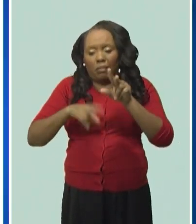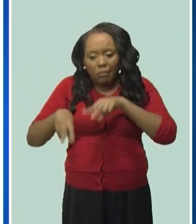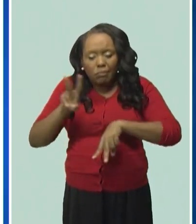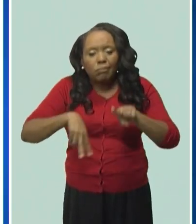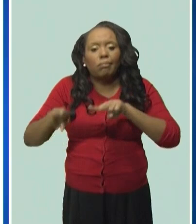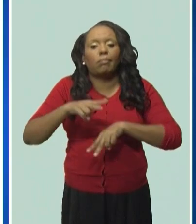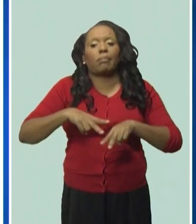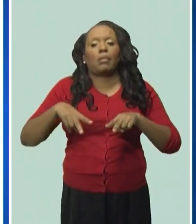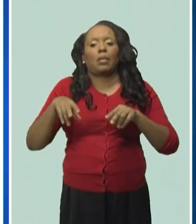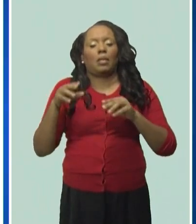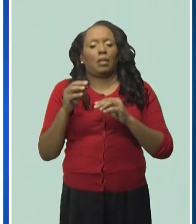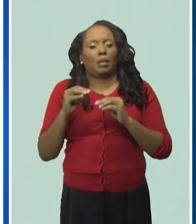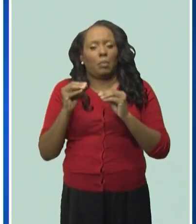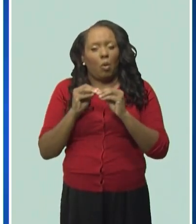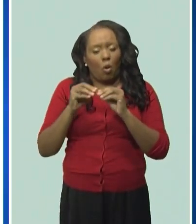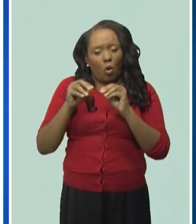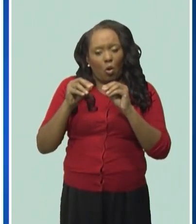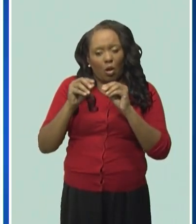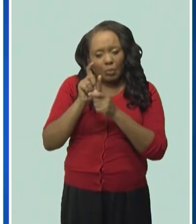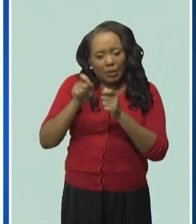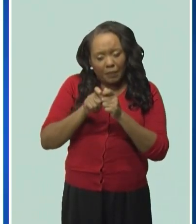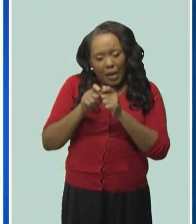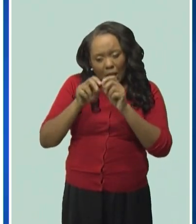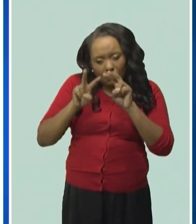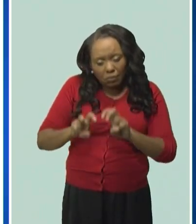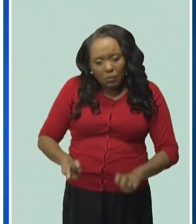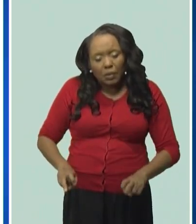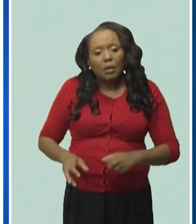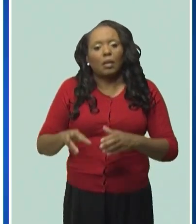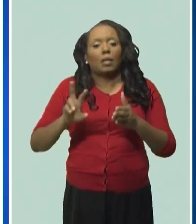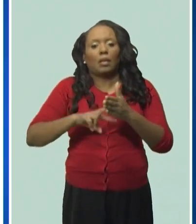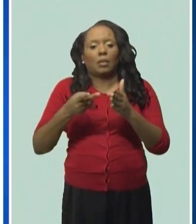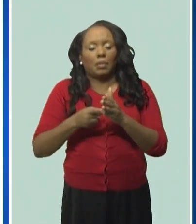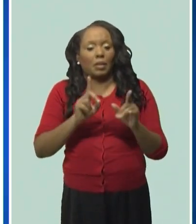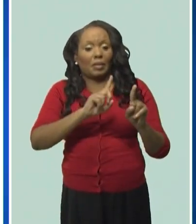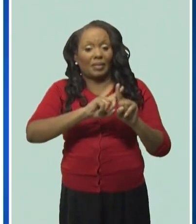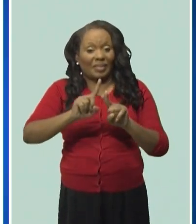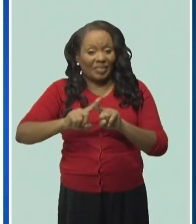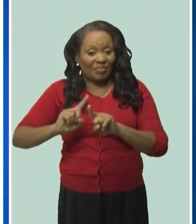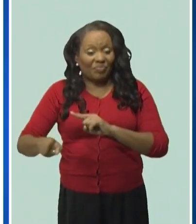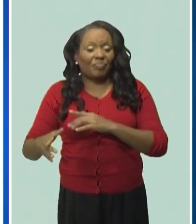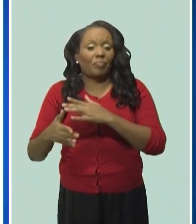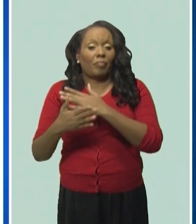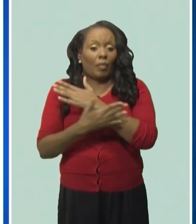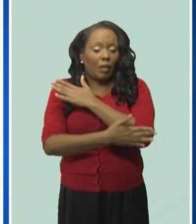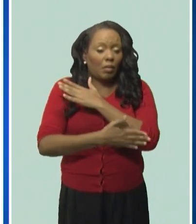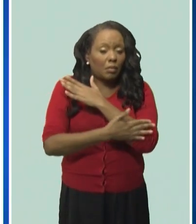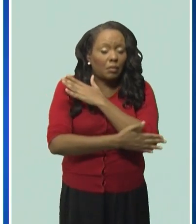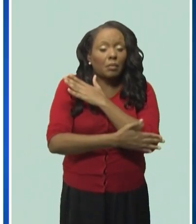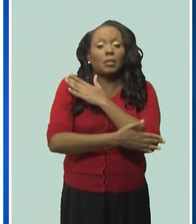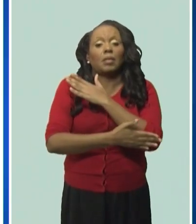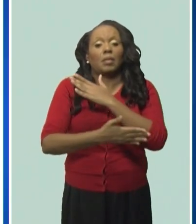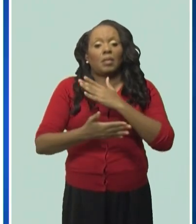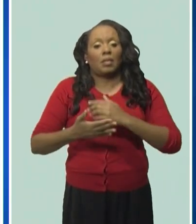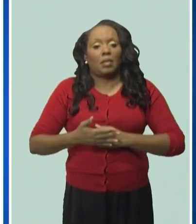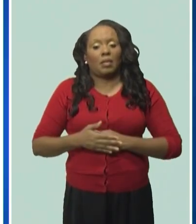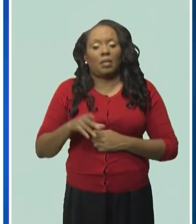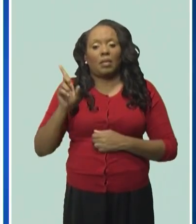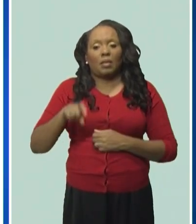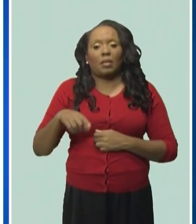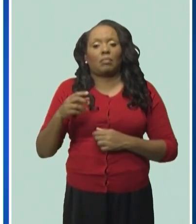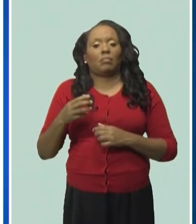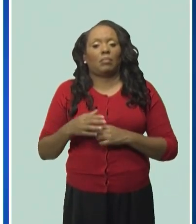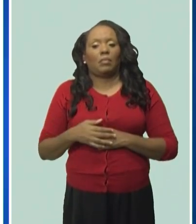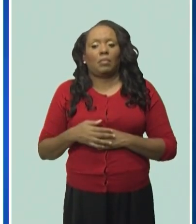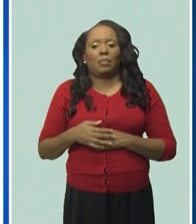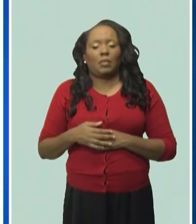meant that for many countries, they needed to increase the level